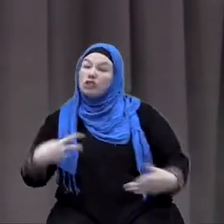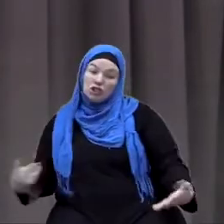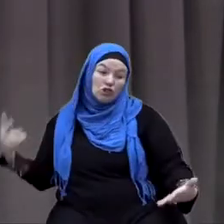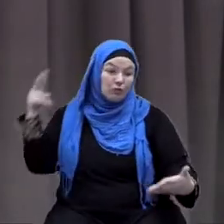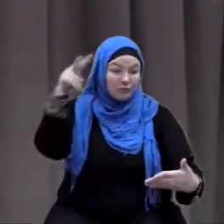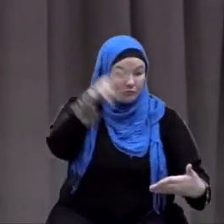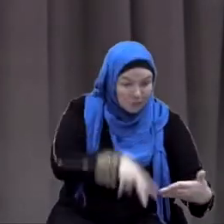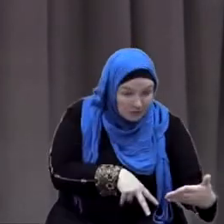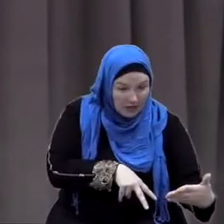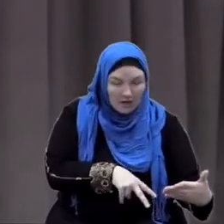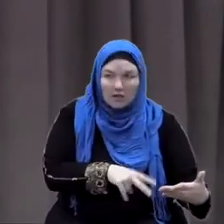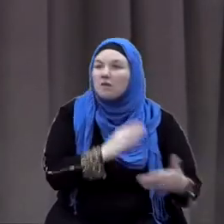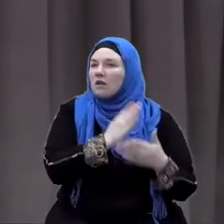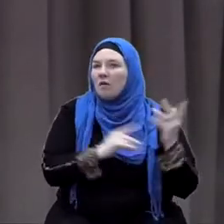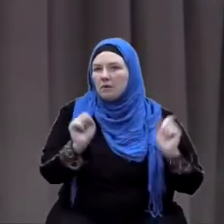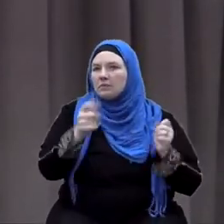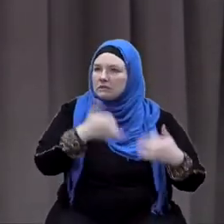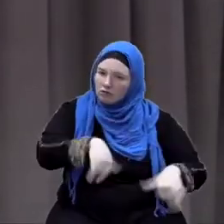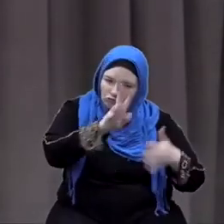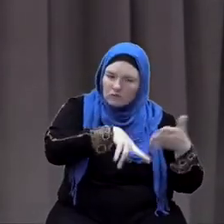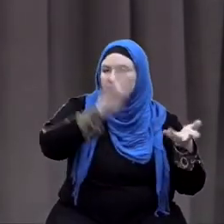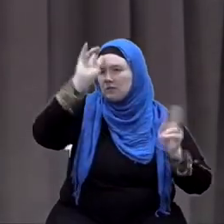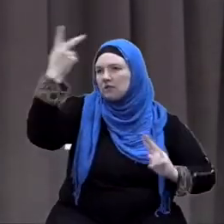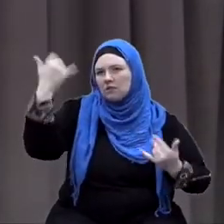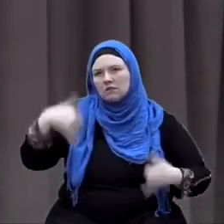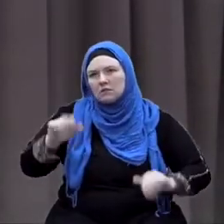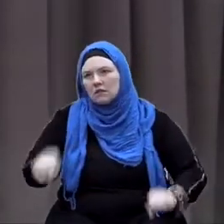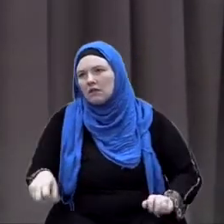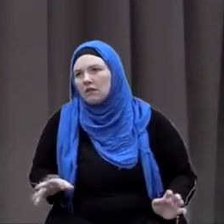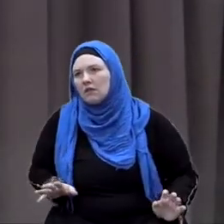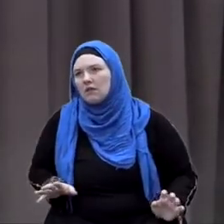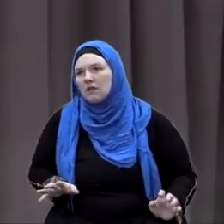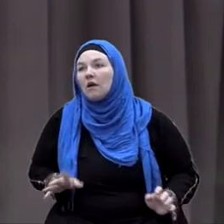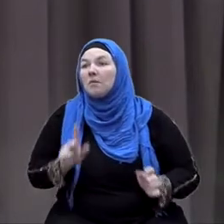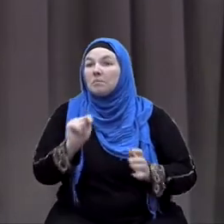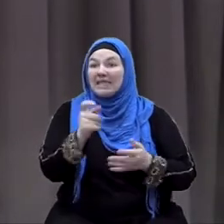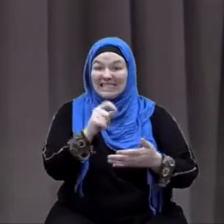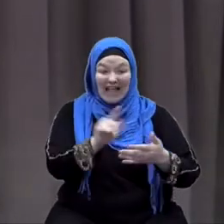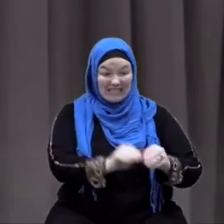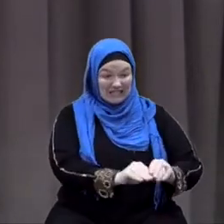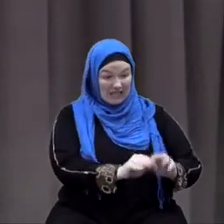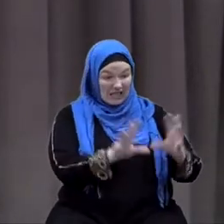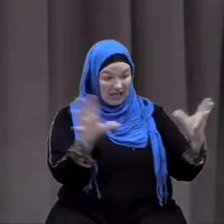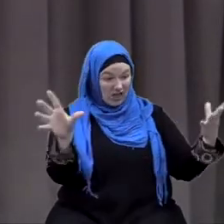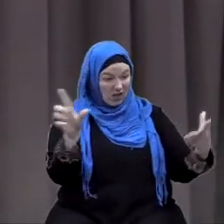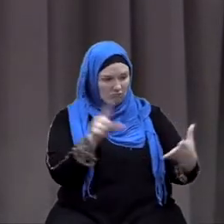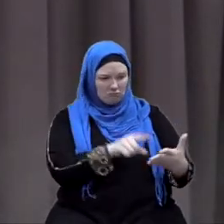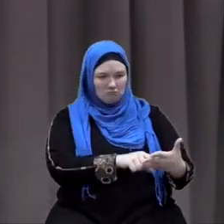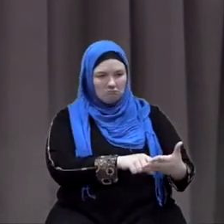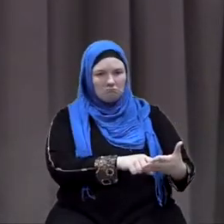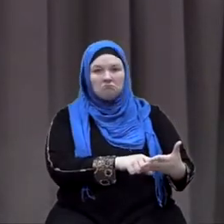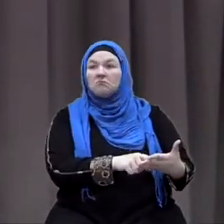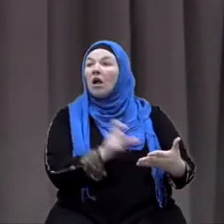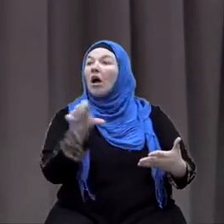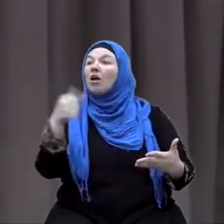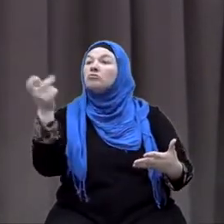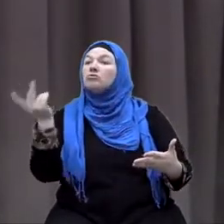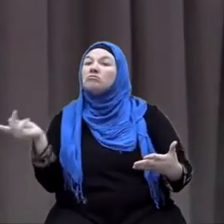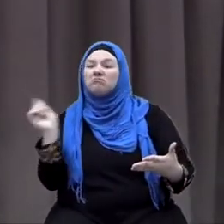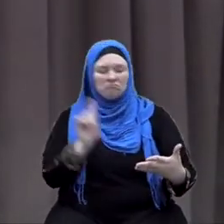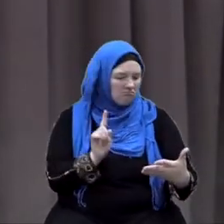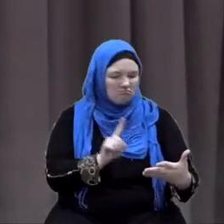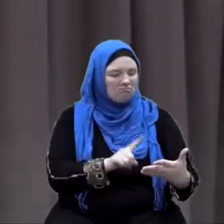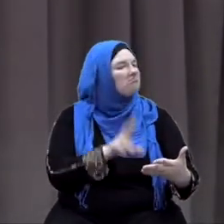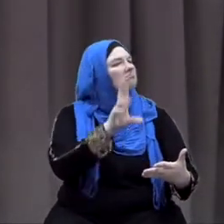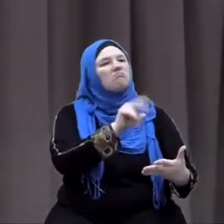taken to keep it pure, until now, when the text is clear, somebody may come and say, that's